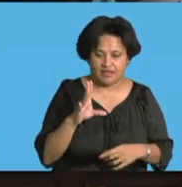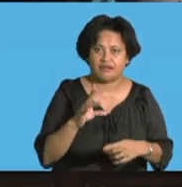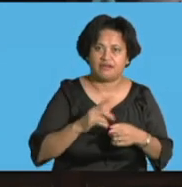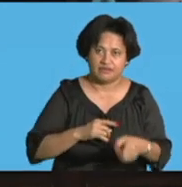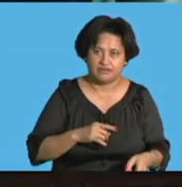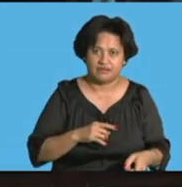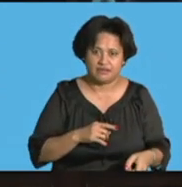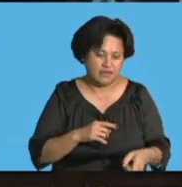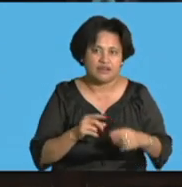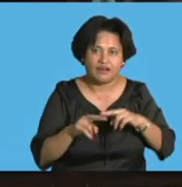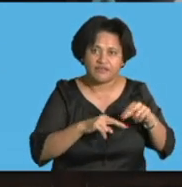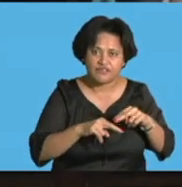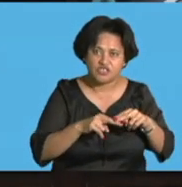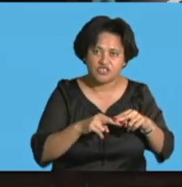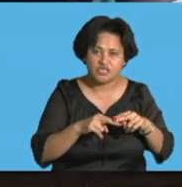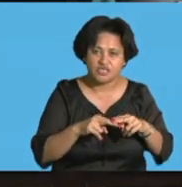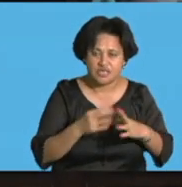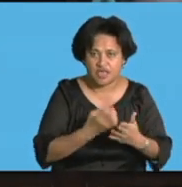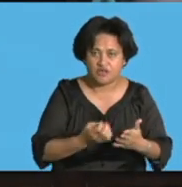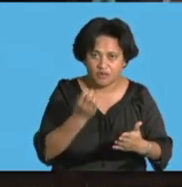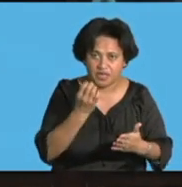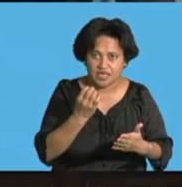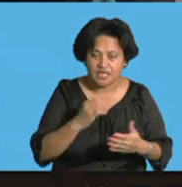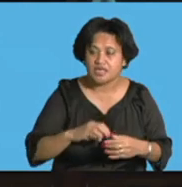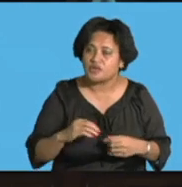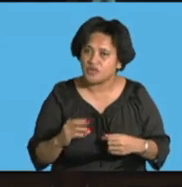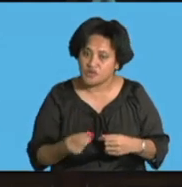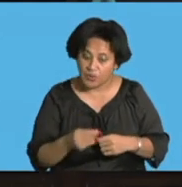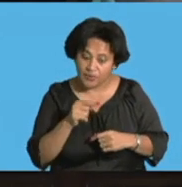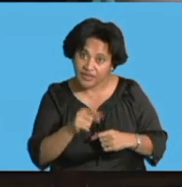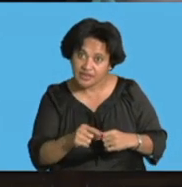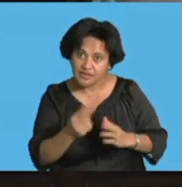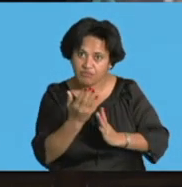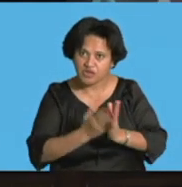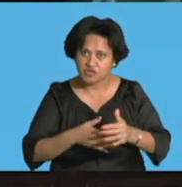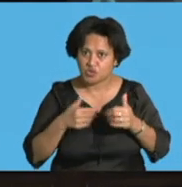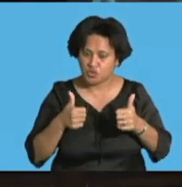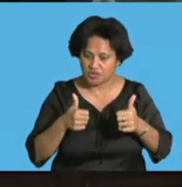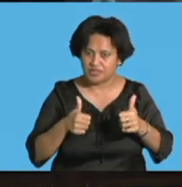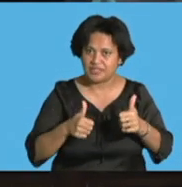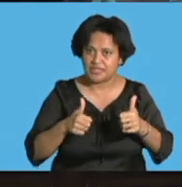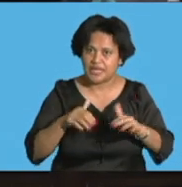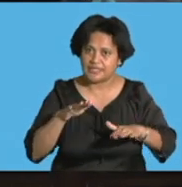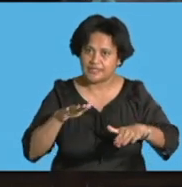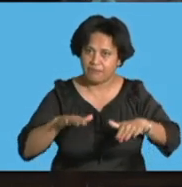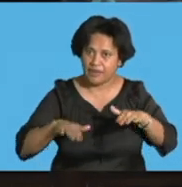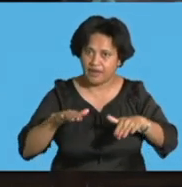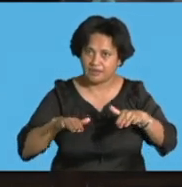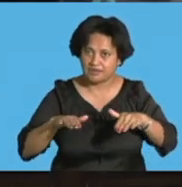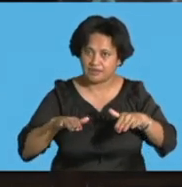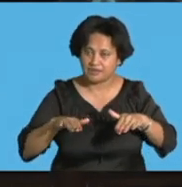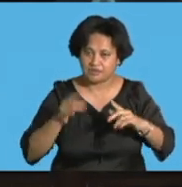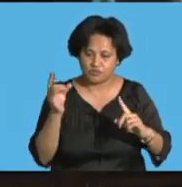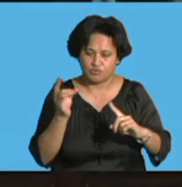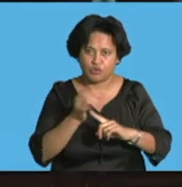uncertainty. The net effect is a budget that is balanced and prudent, one that